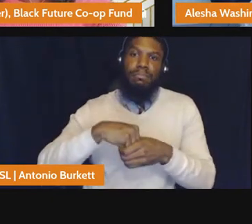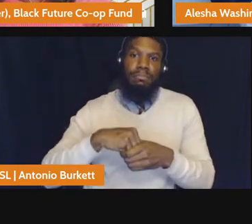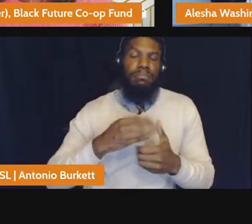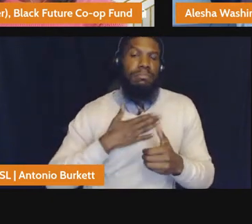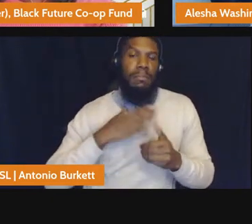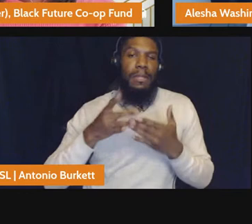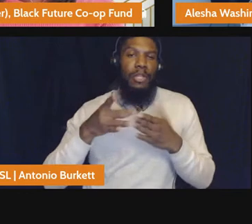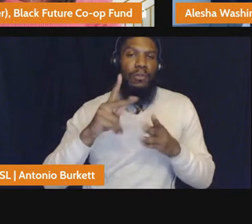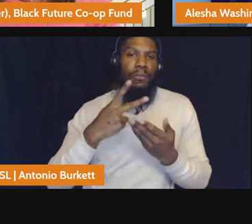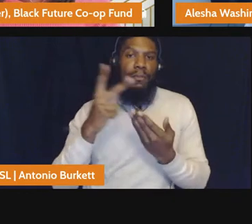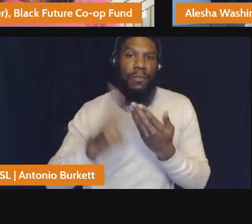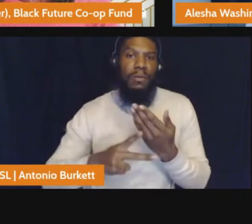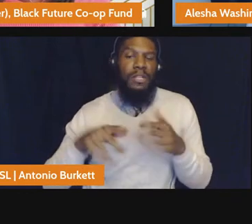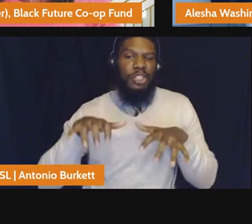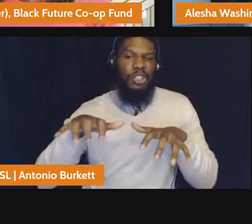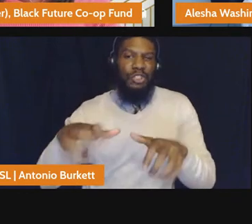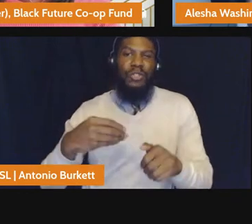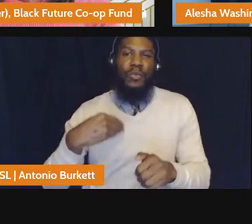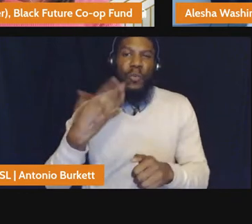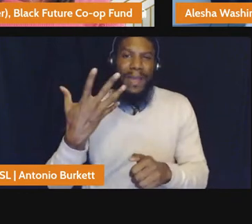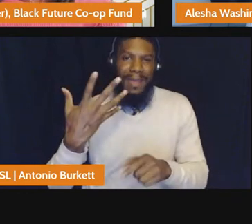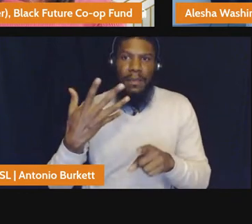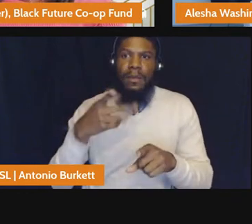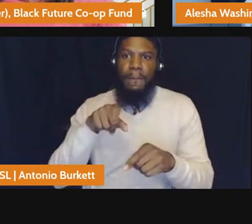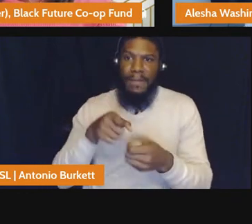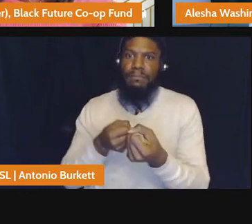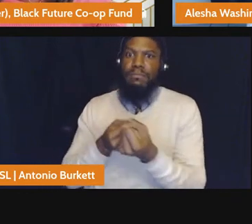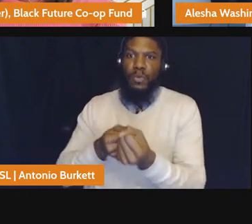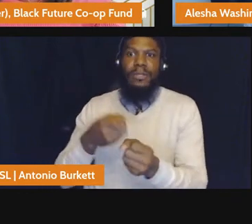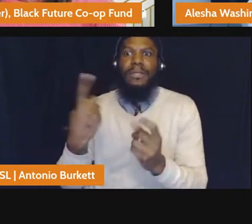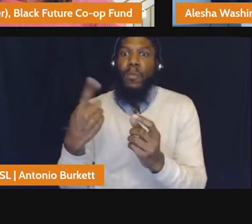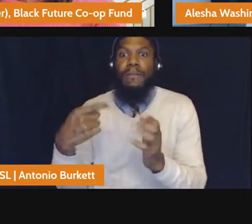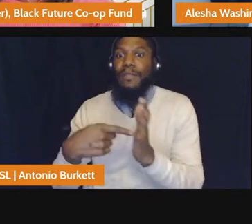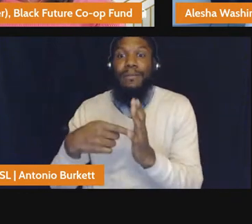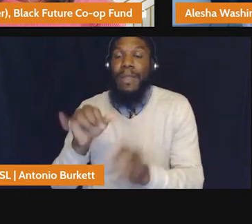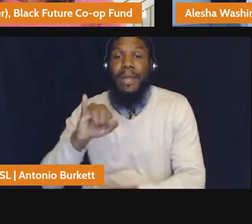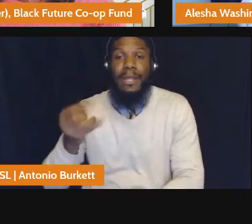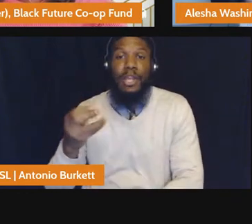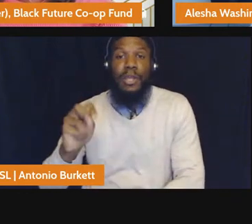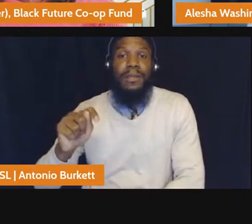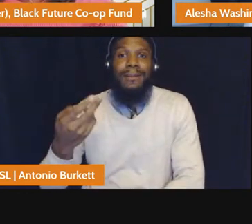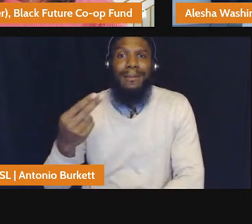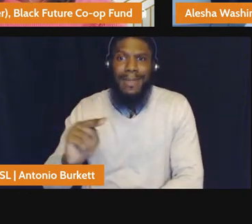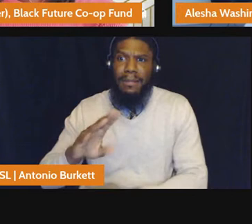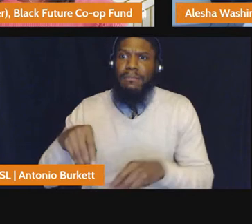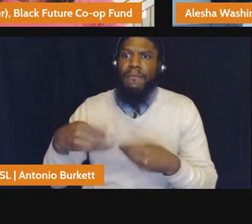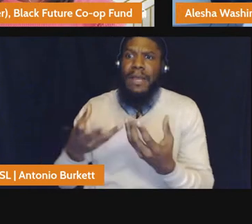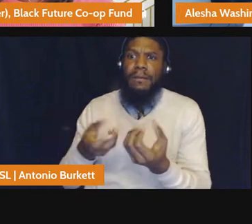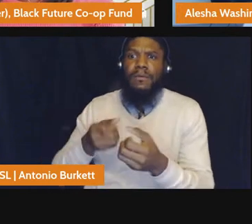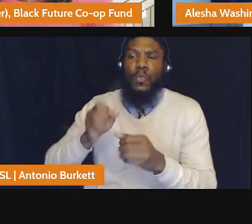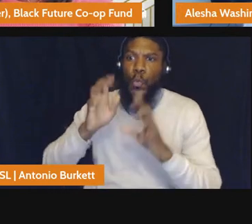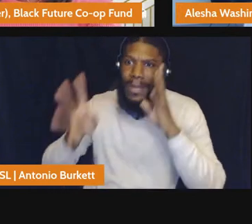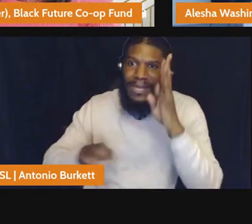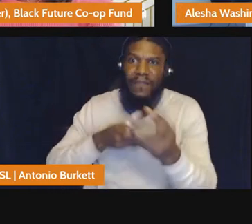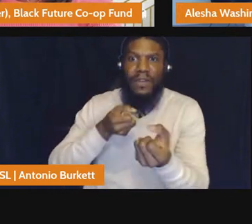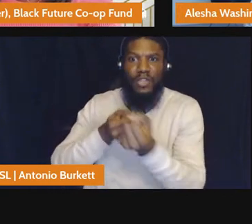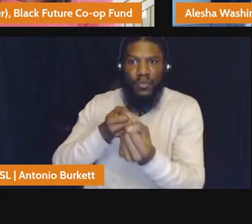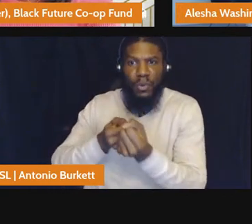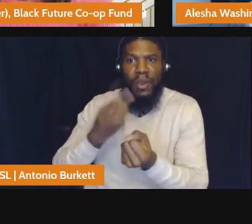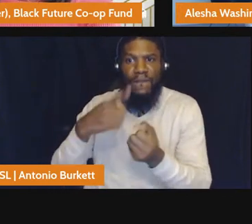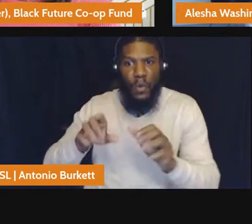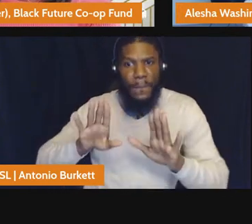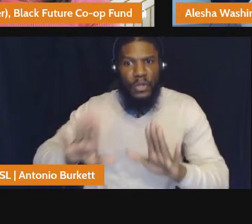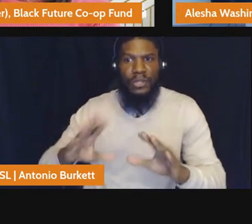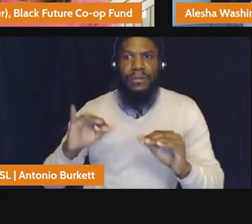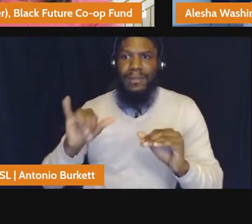be allies to someone like a Jonathan, to give him the space and the creativity and the support to push that type of work along, right? So it's